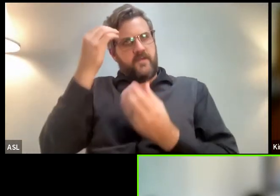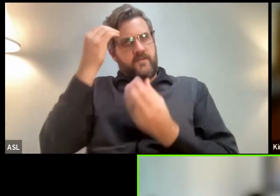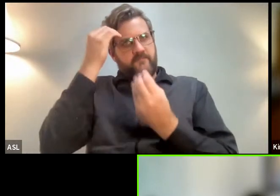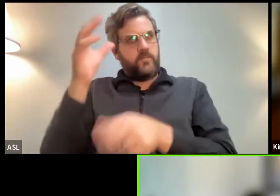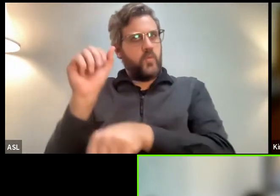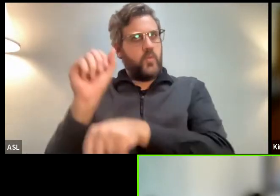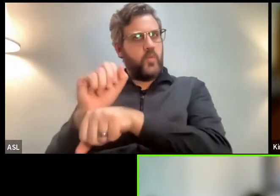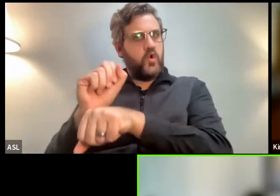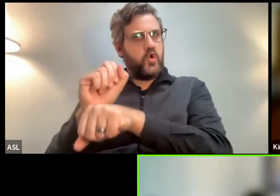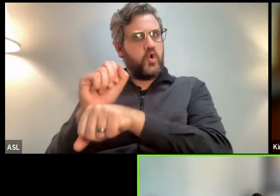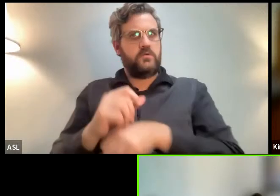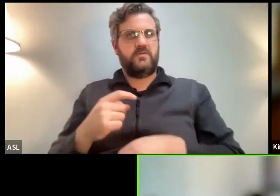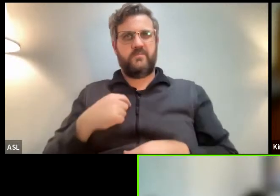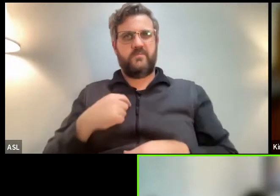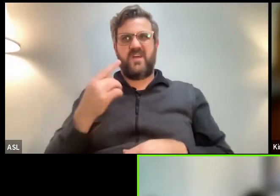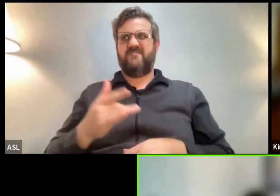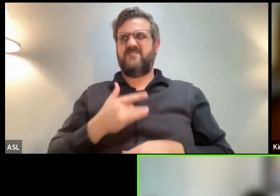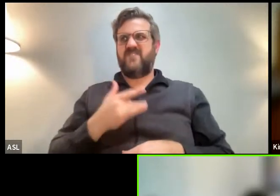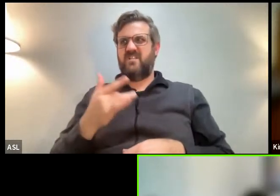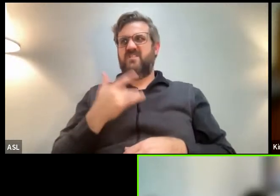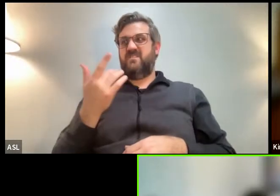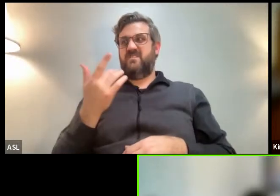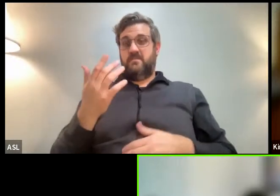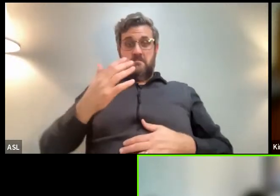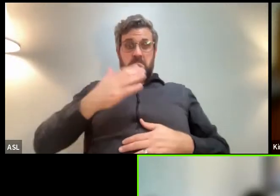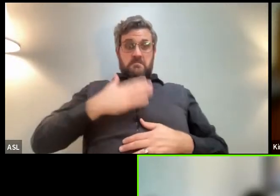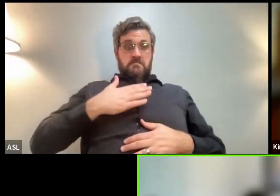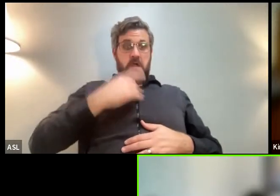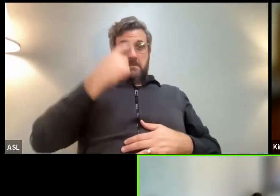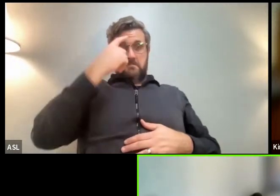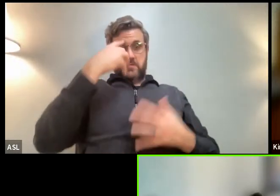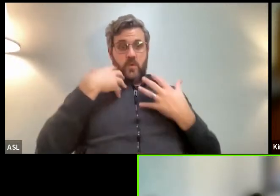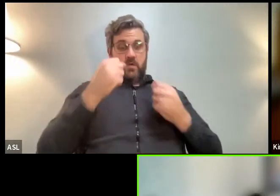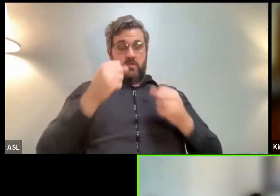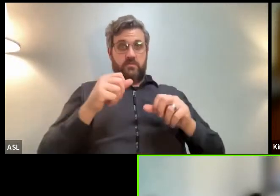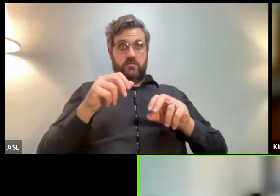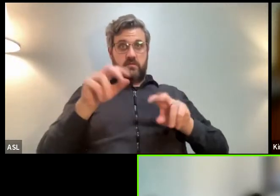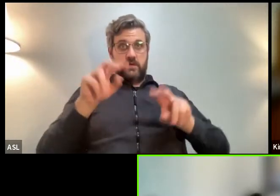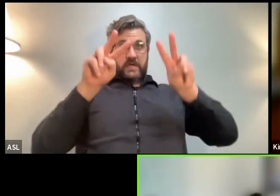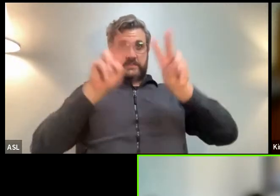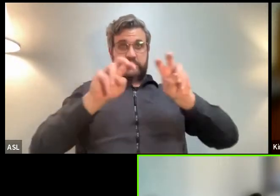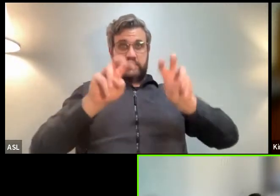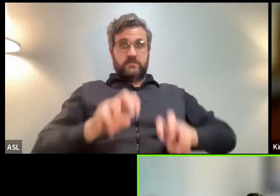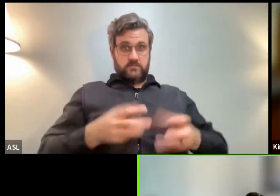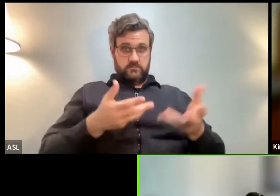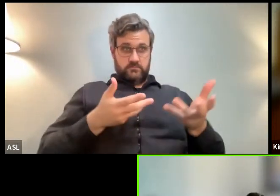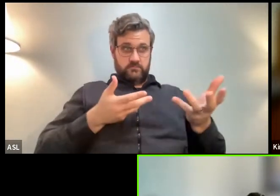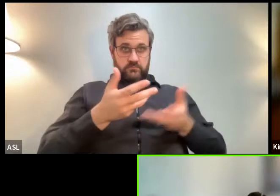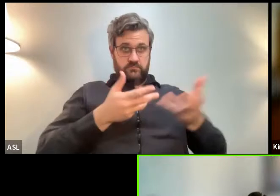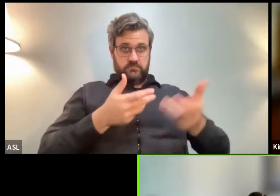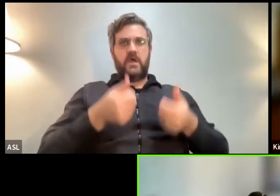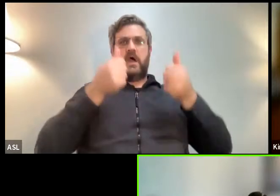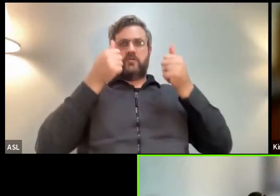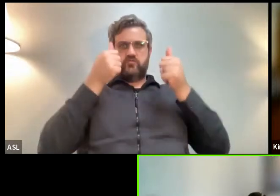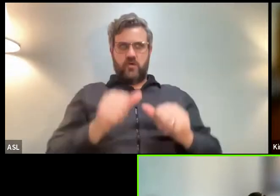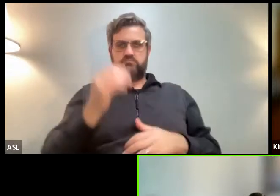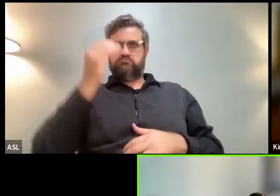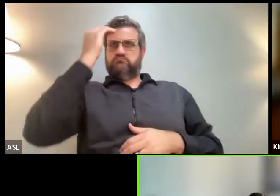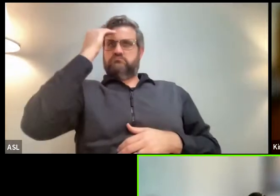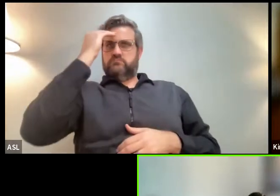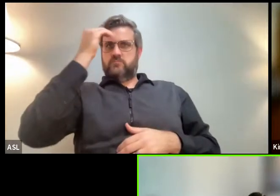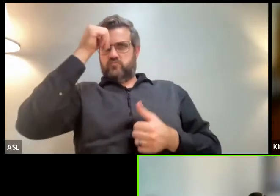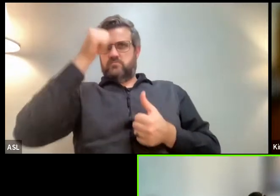I feel in my mental health assessment, I try to be very trauma